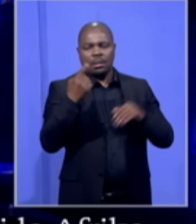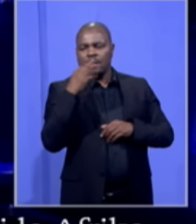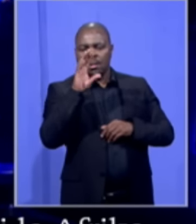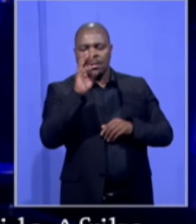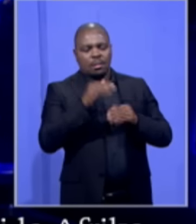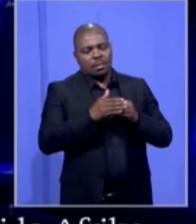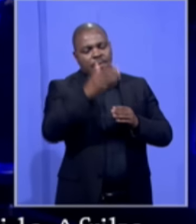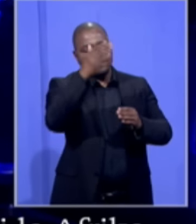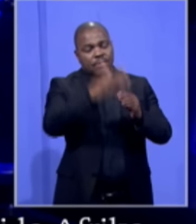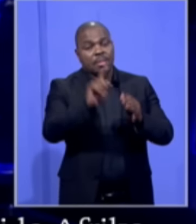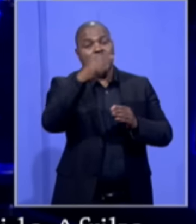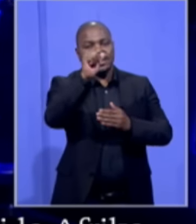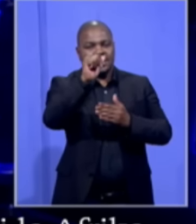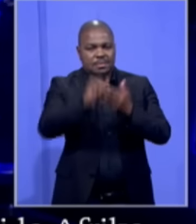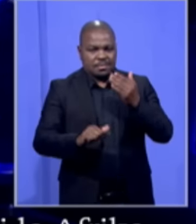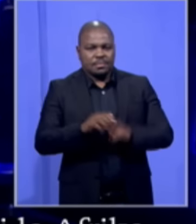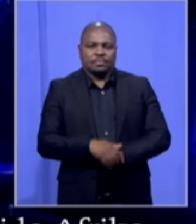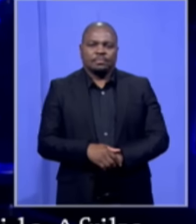kgwedi e tlang.